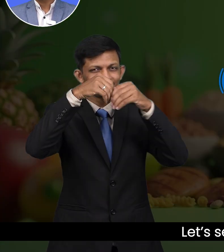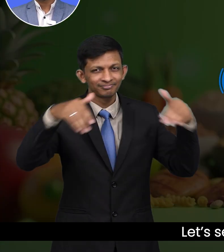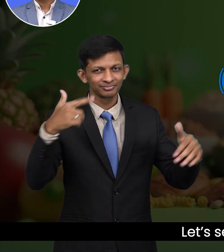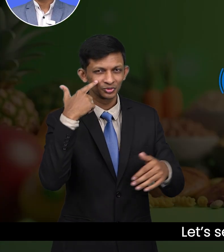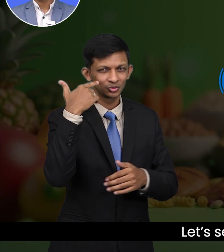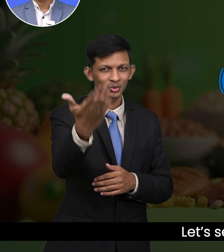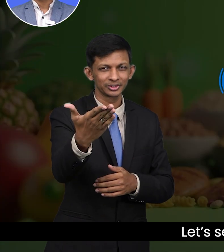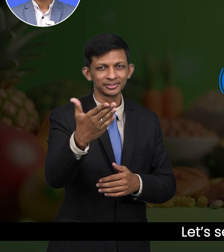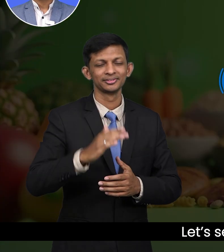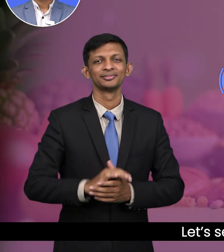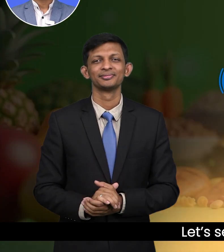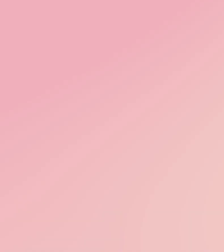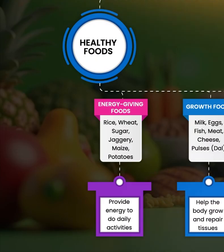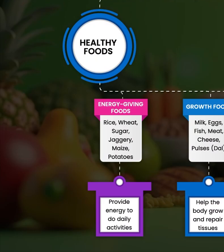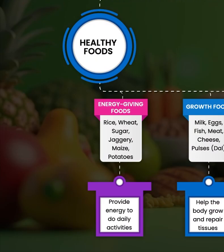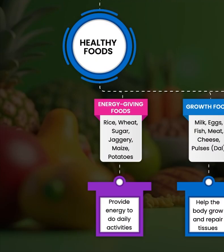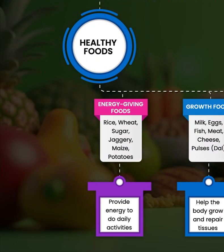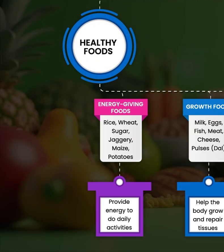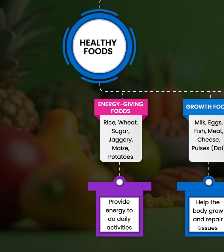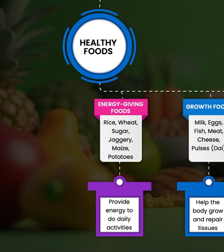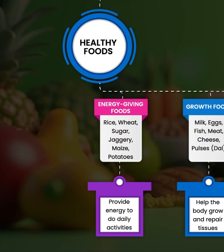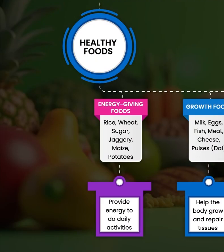Let's see the concept map.